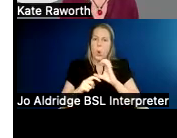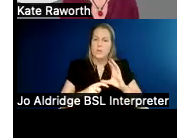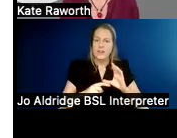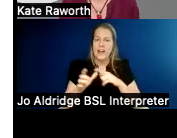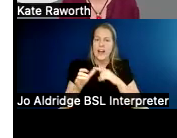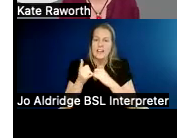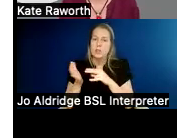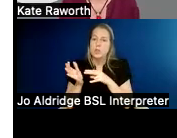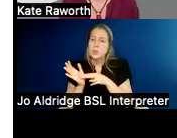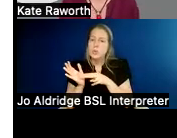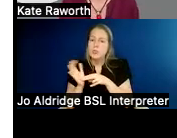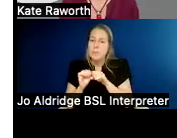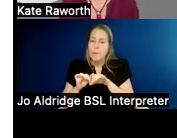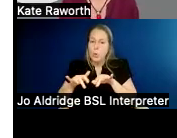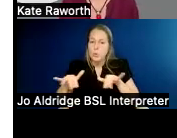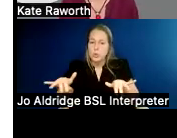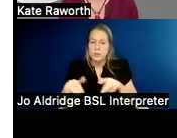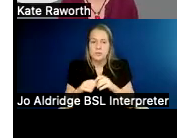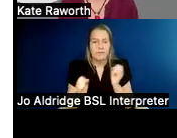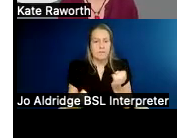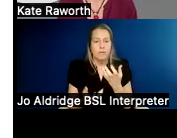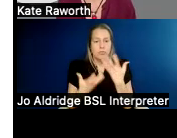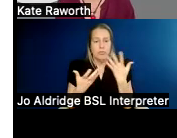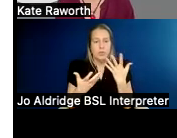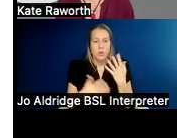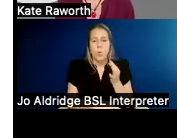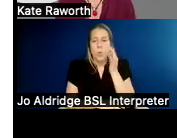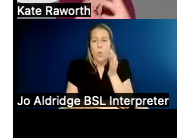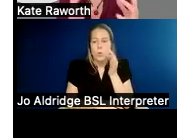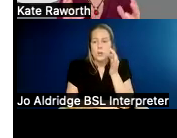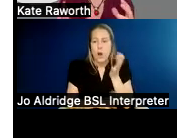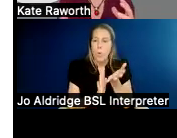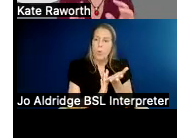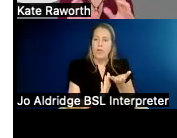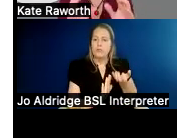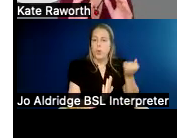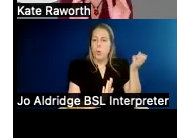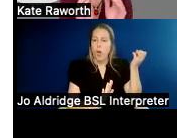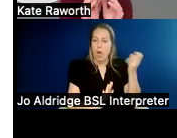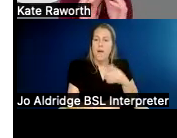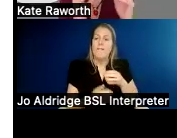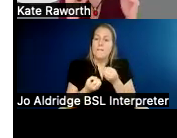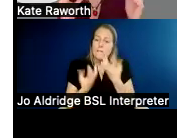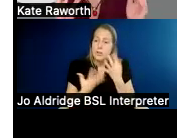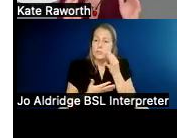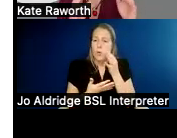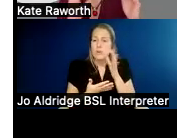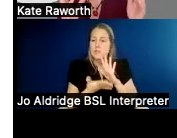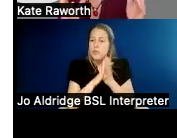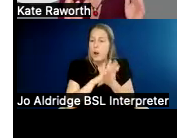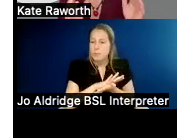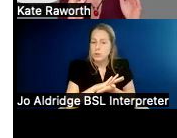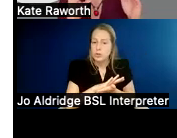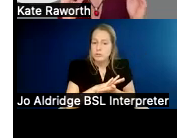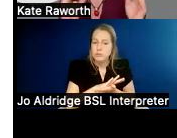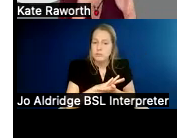We renamed freshwater withdrawals as freshwater disruption. So again, we were trying to make sure that all of the